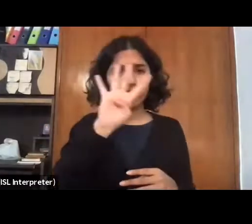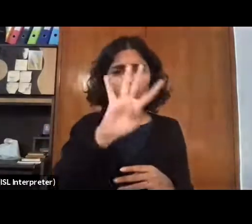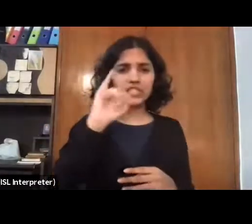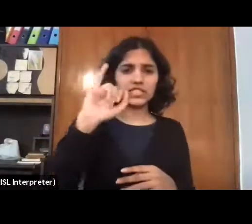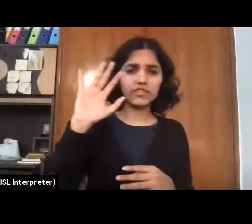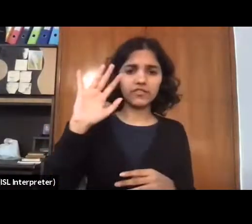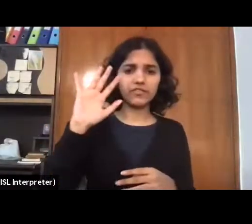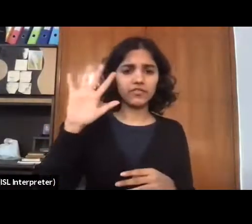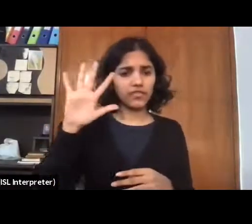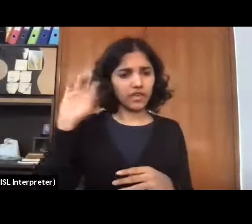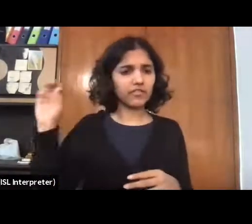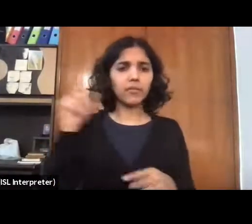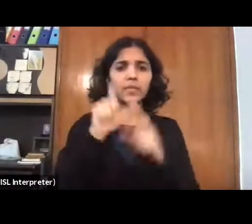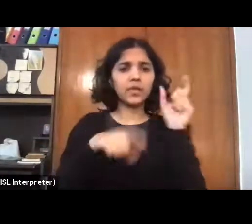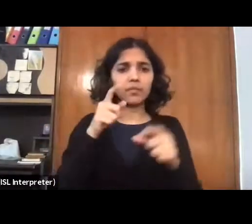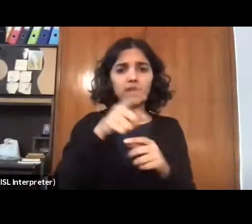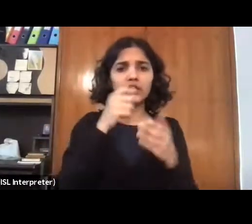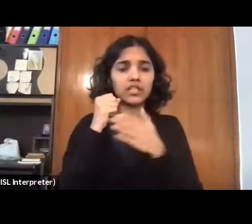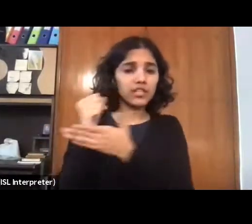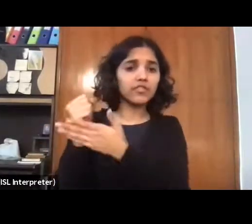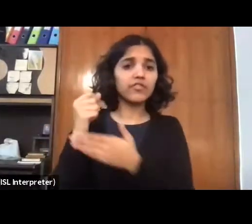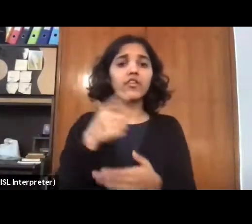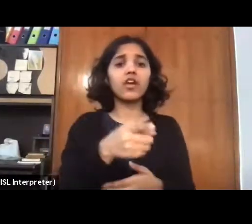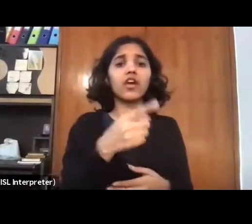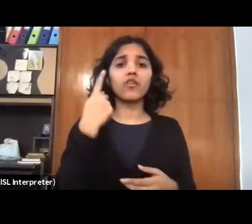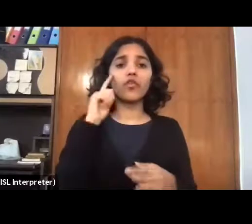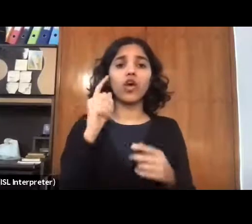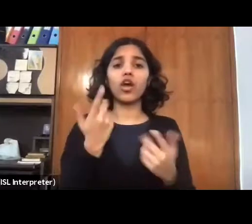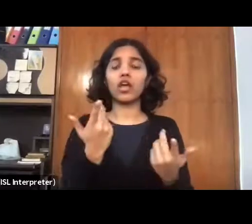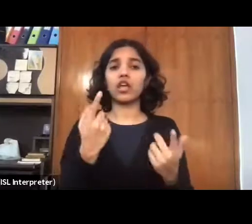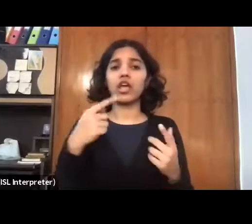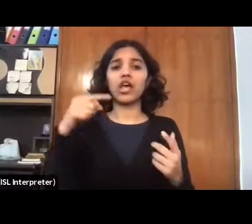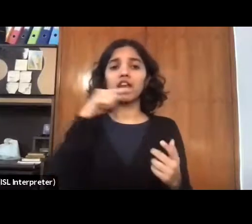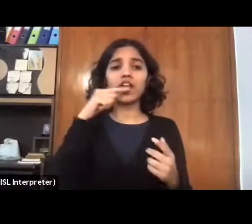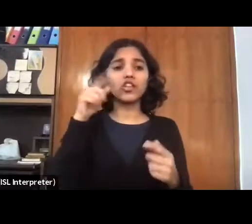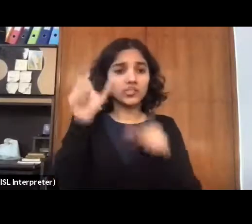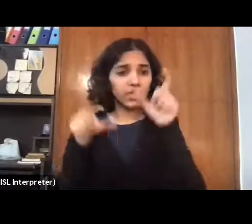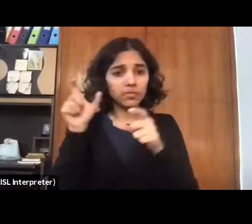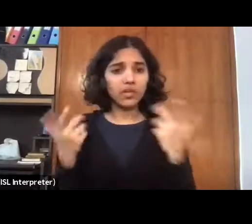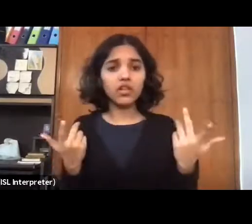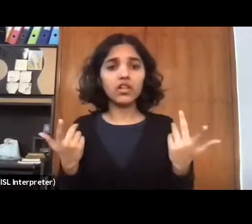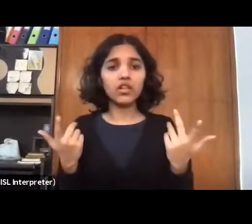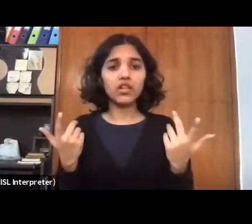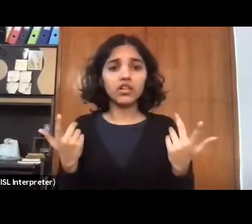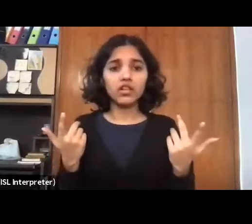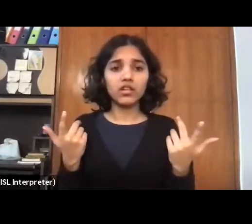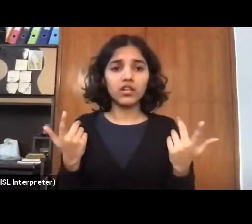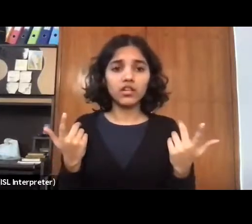with basic support, including rations and